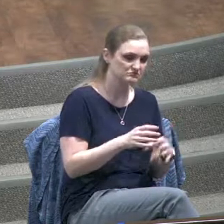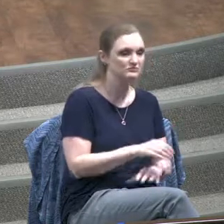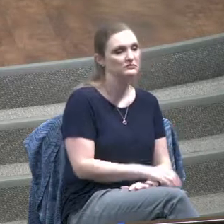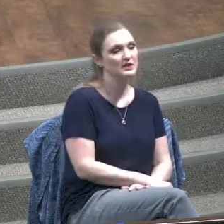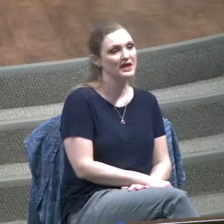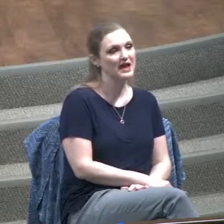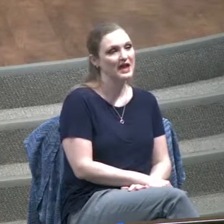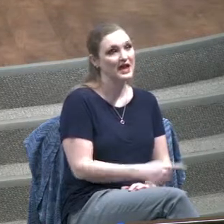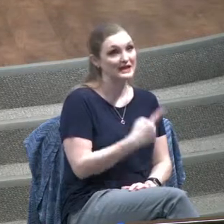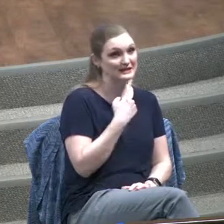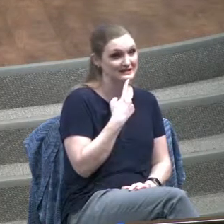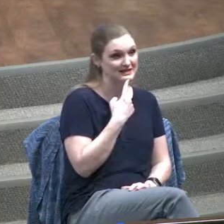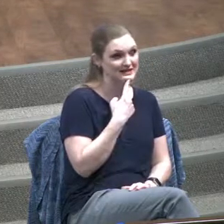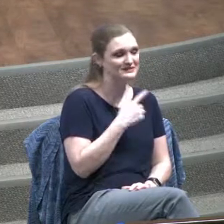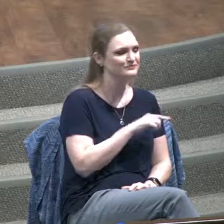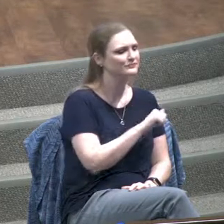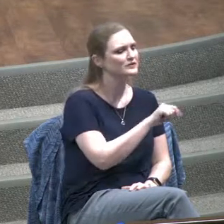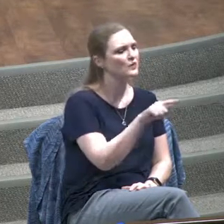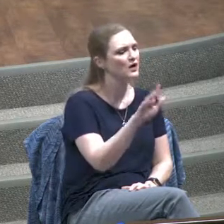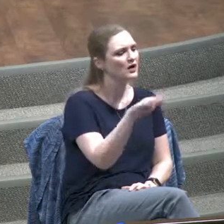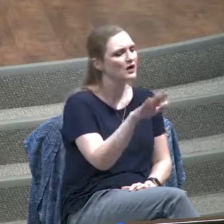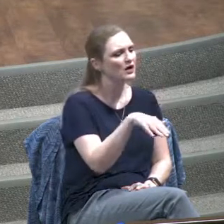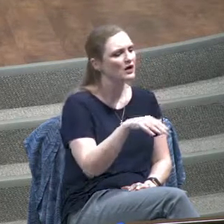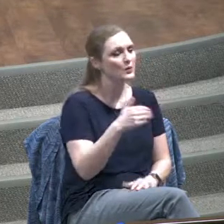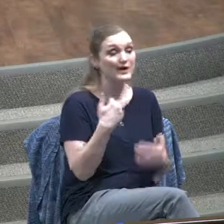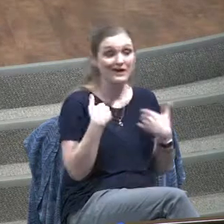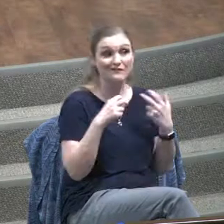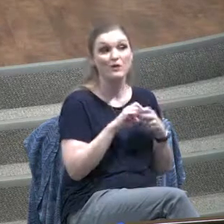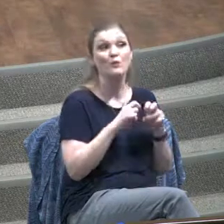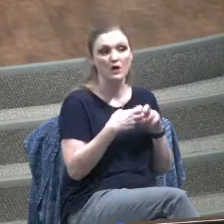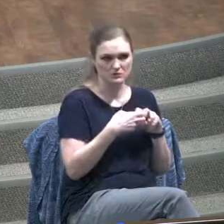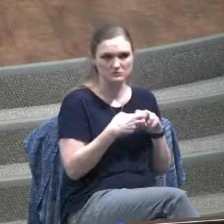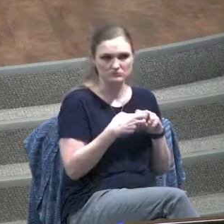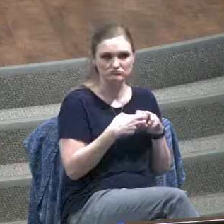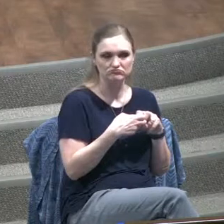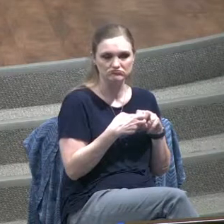And he does this. He says, guys, we have a problem.